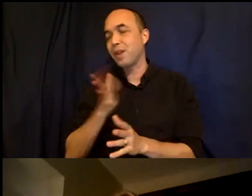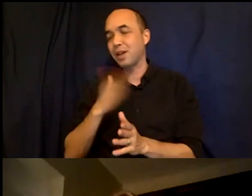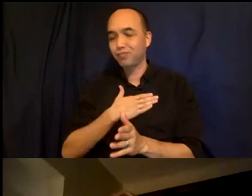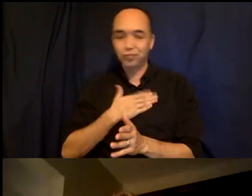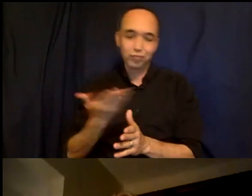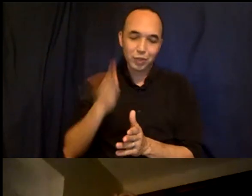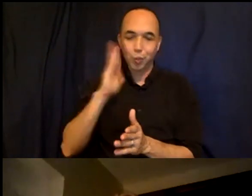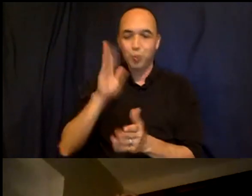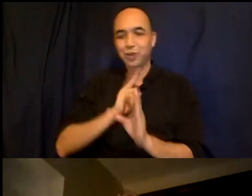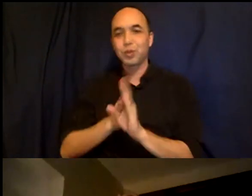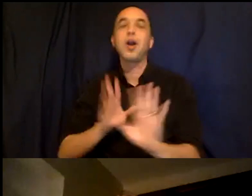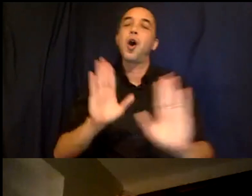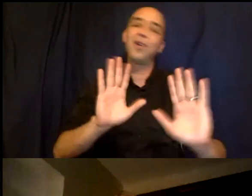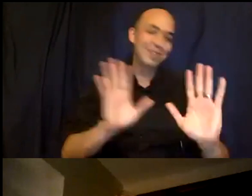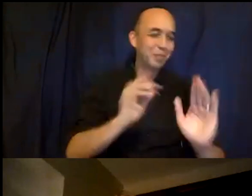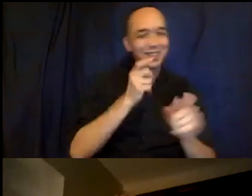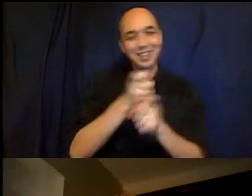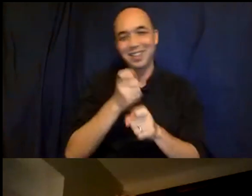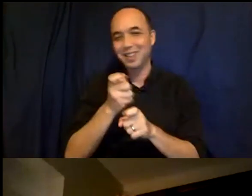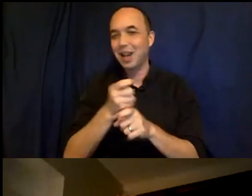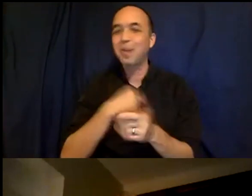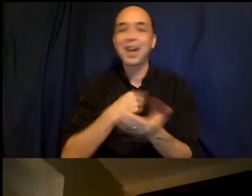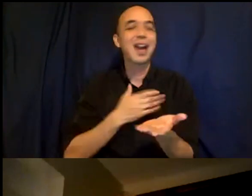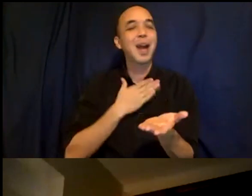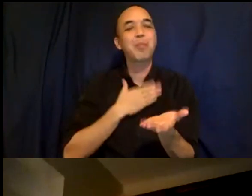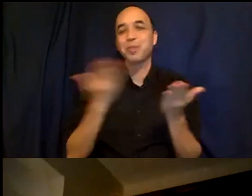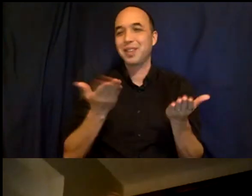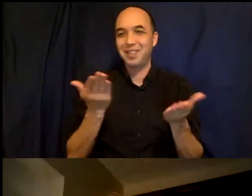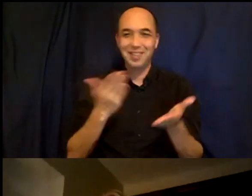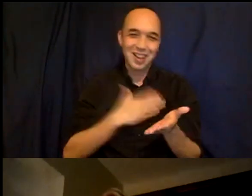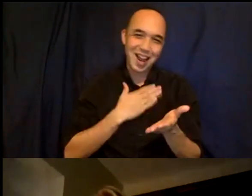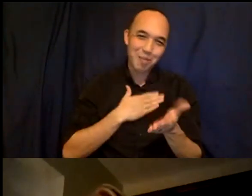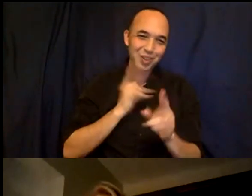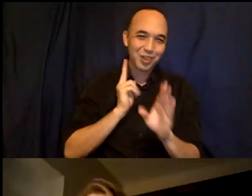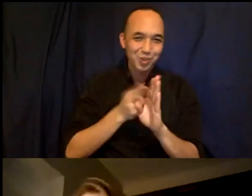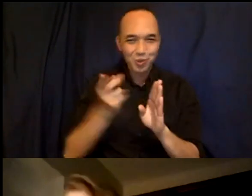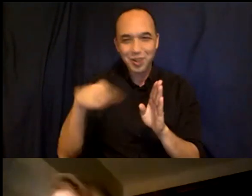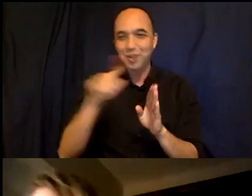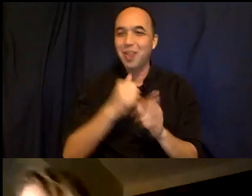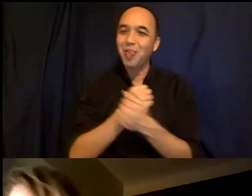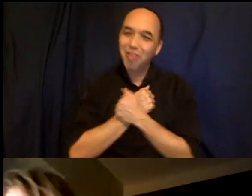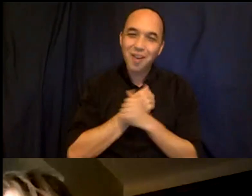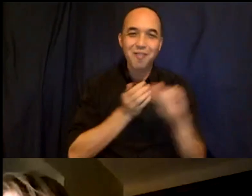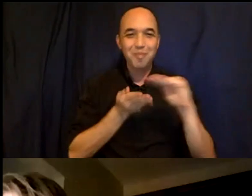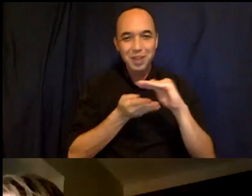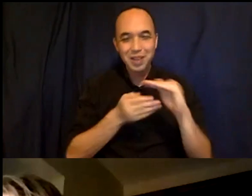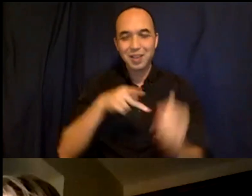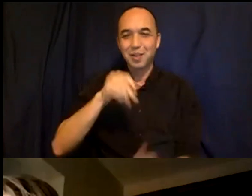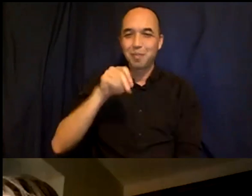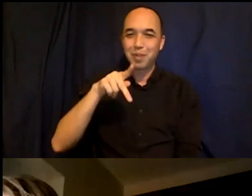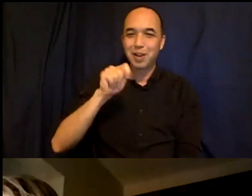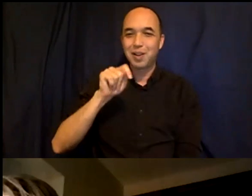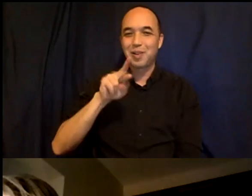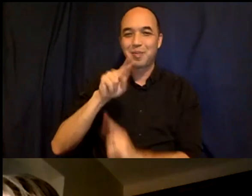no, that's not how it happened. I was happy to do it. I'm so happy to be here. I love making Pop-Tarts. So yeah.